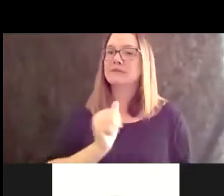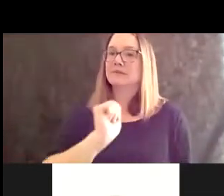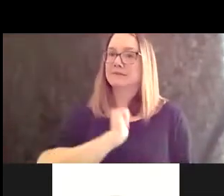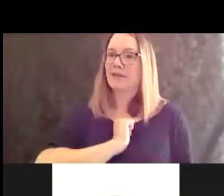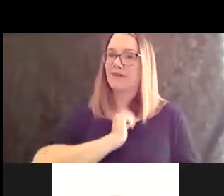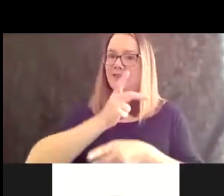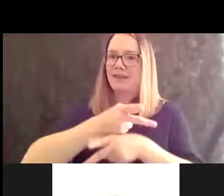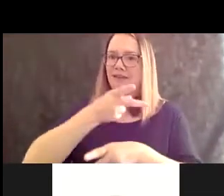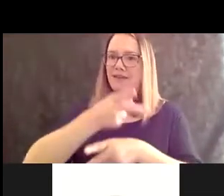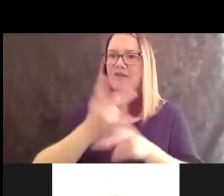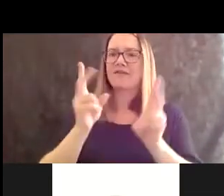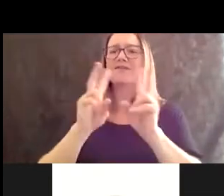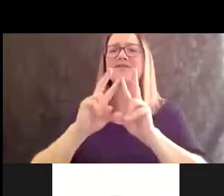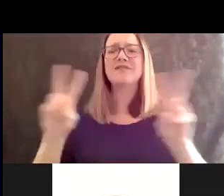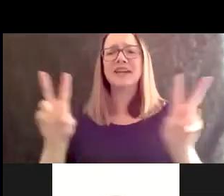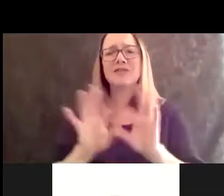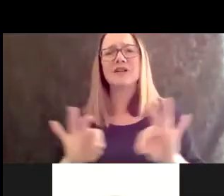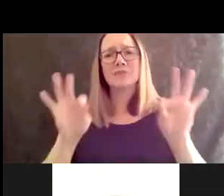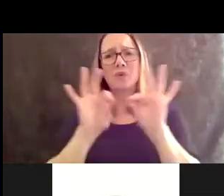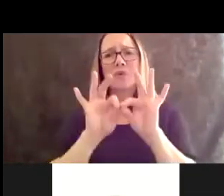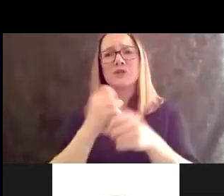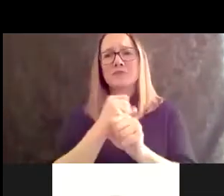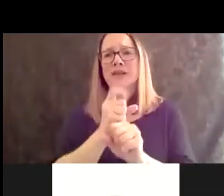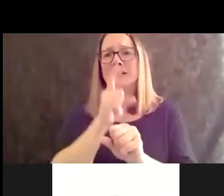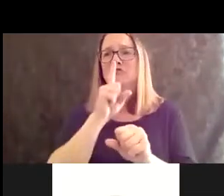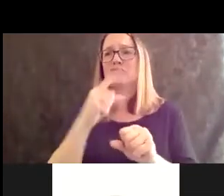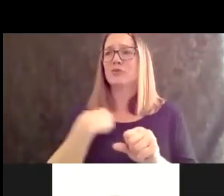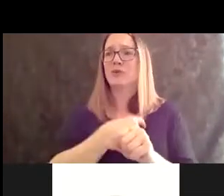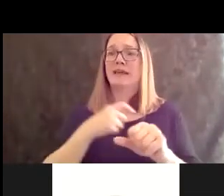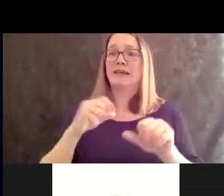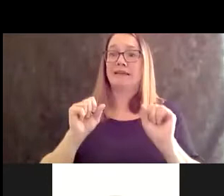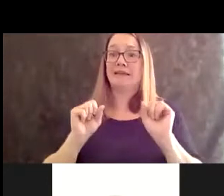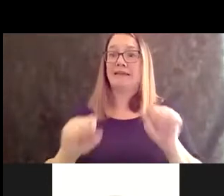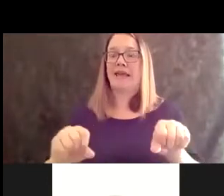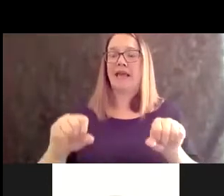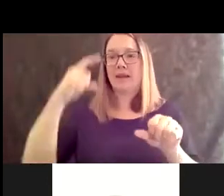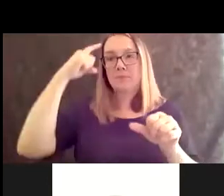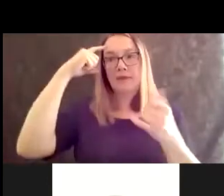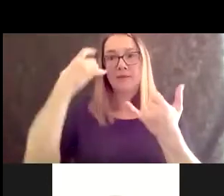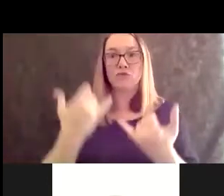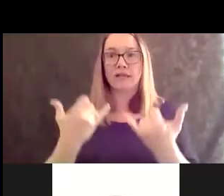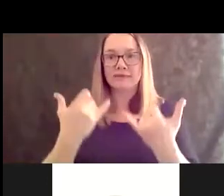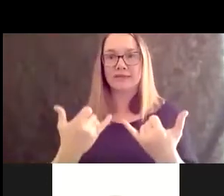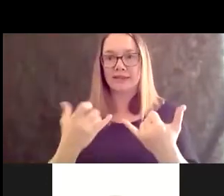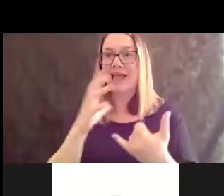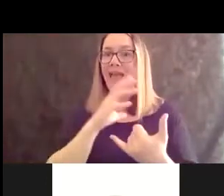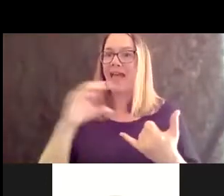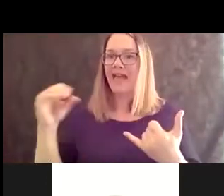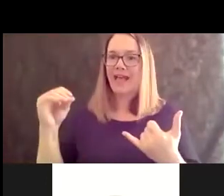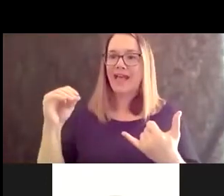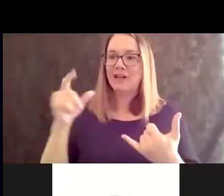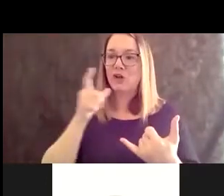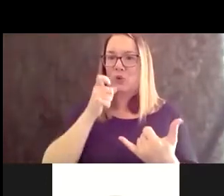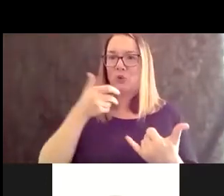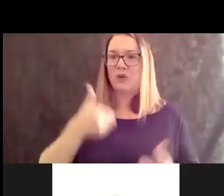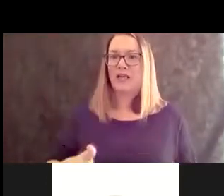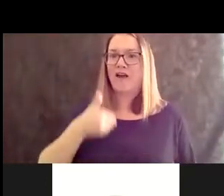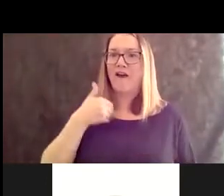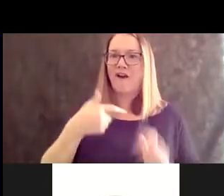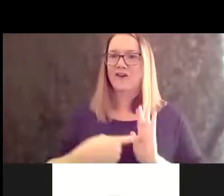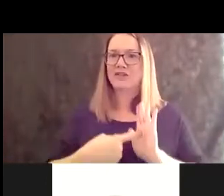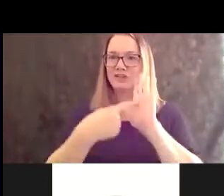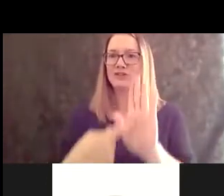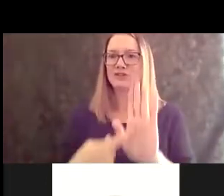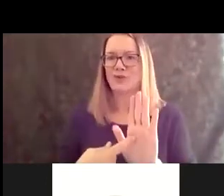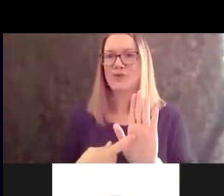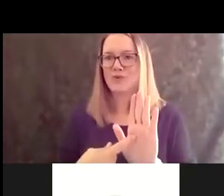sure that we have the capacity to be present and be our full selves when it does come time to show up in class